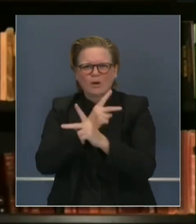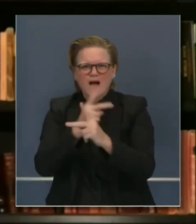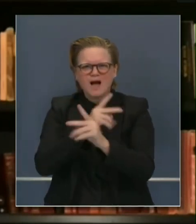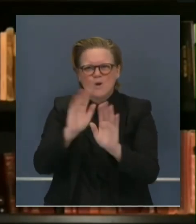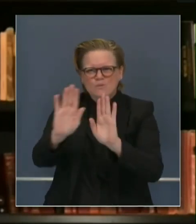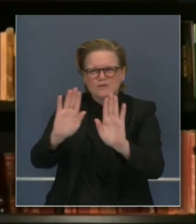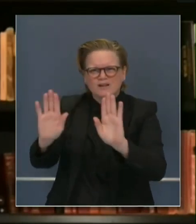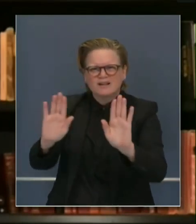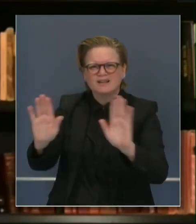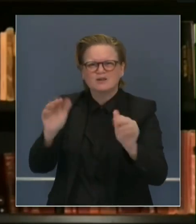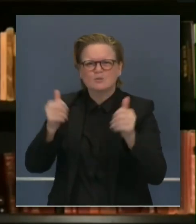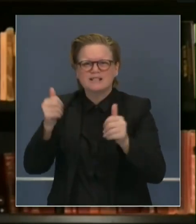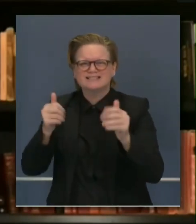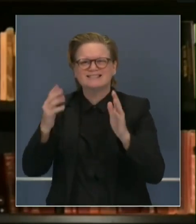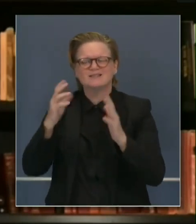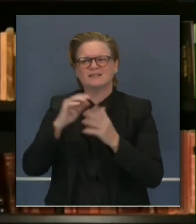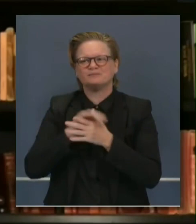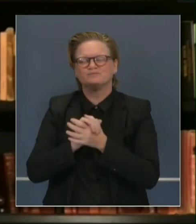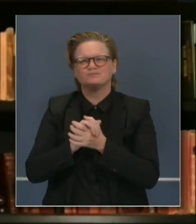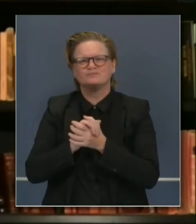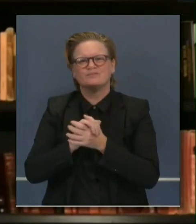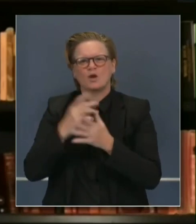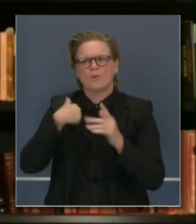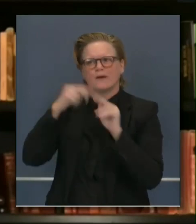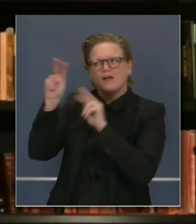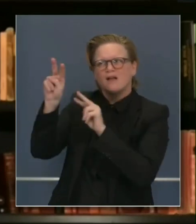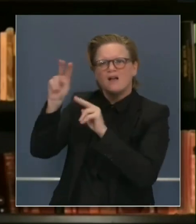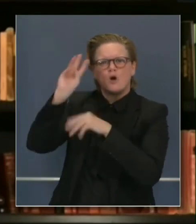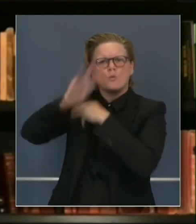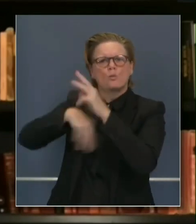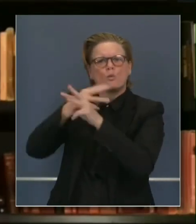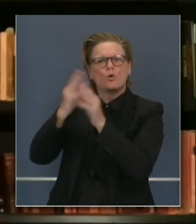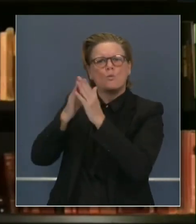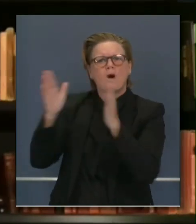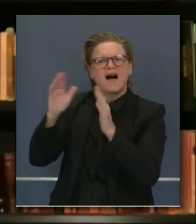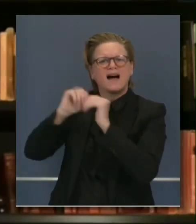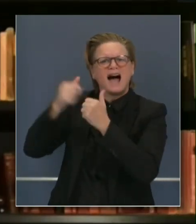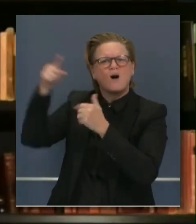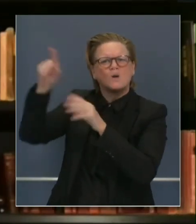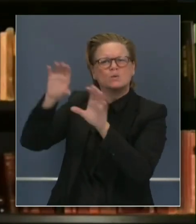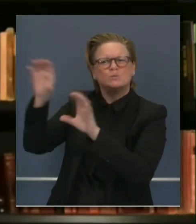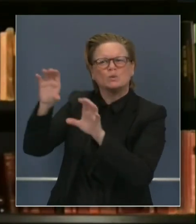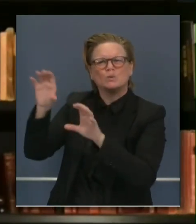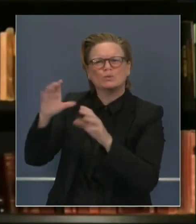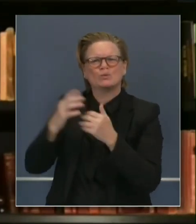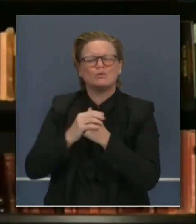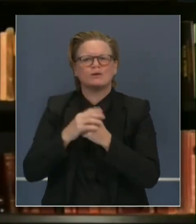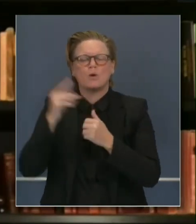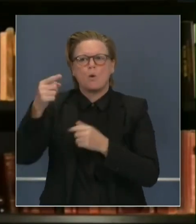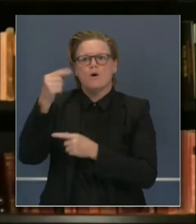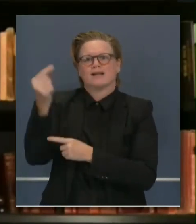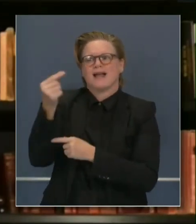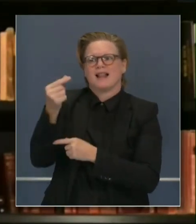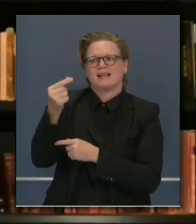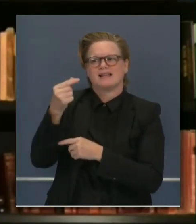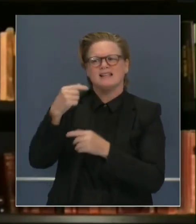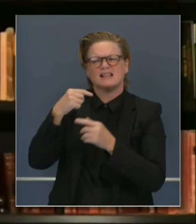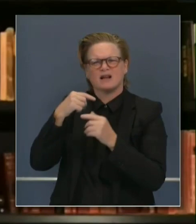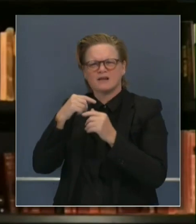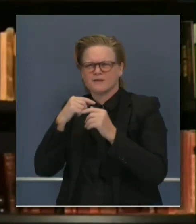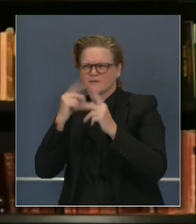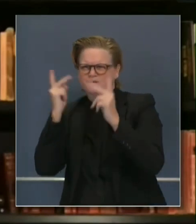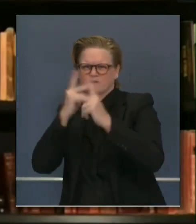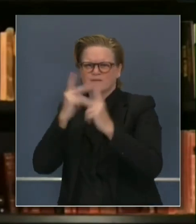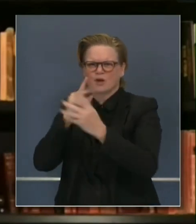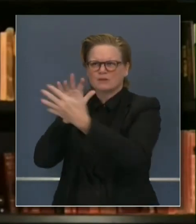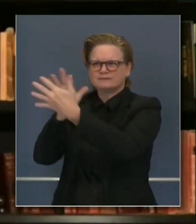see around the world, as Dr. Galley said a moment ago, and as it relates to very effective strategies we've seen previous here in